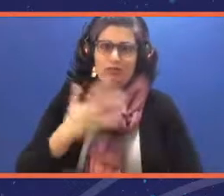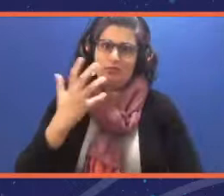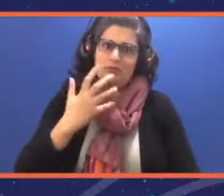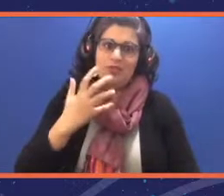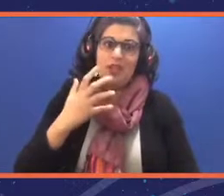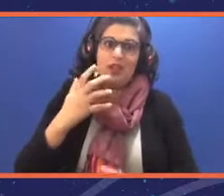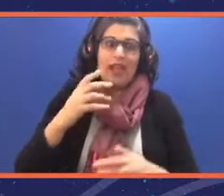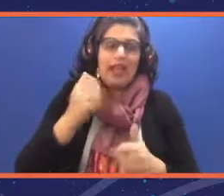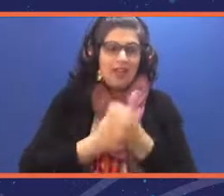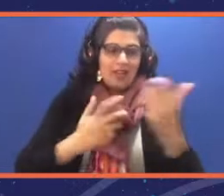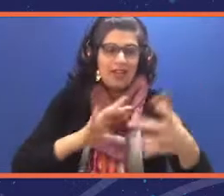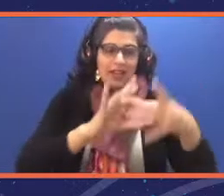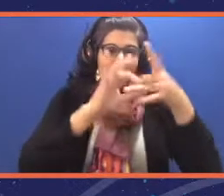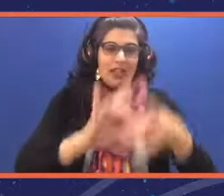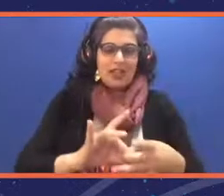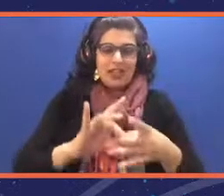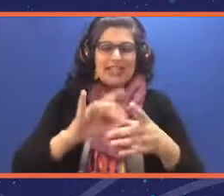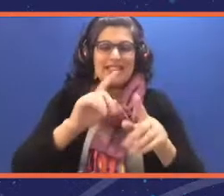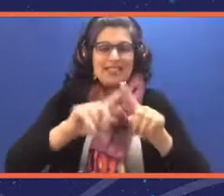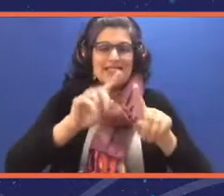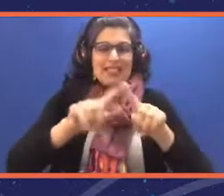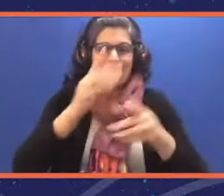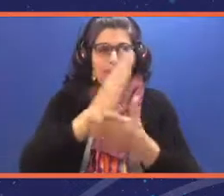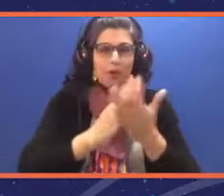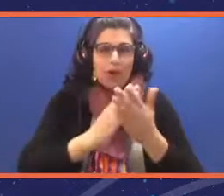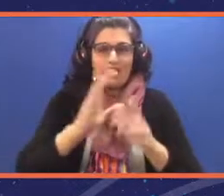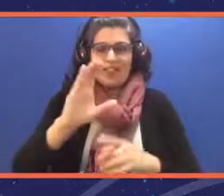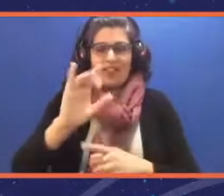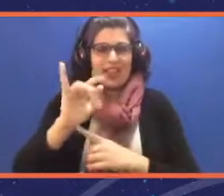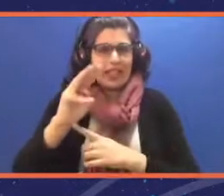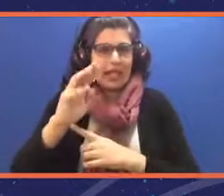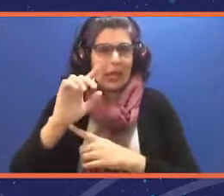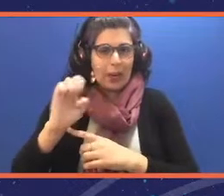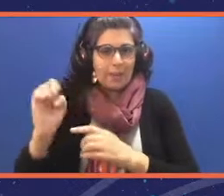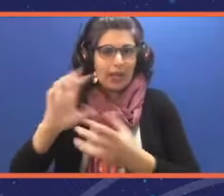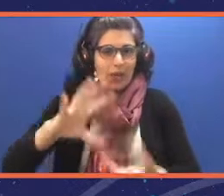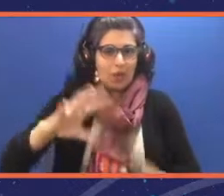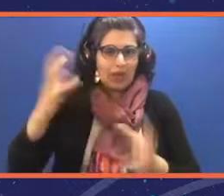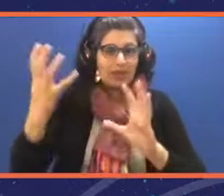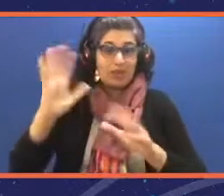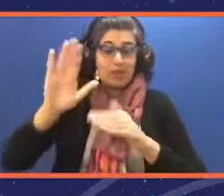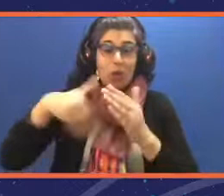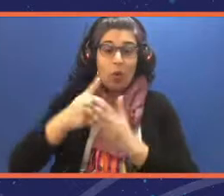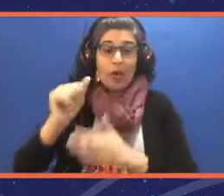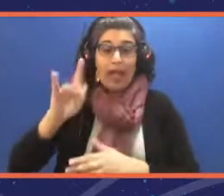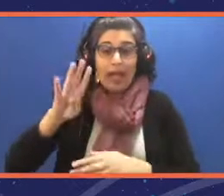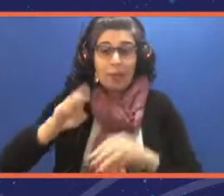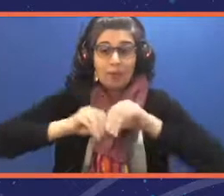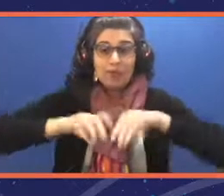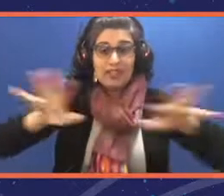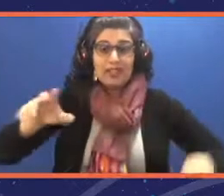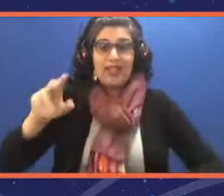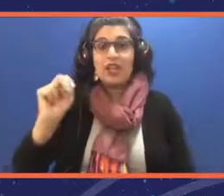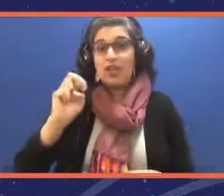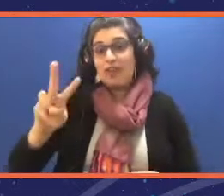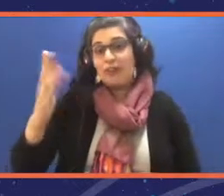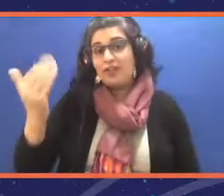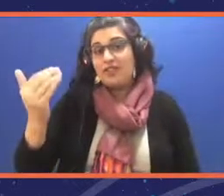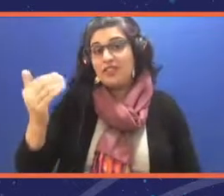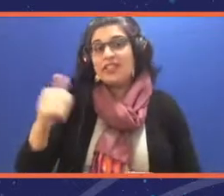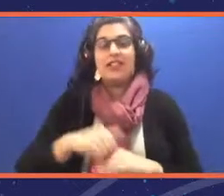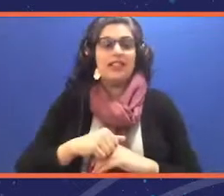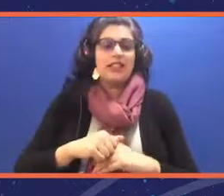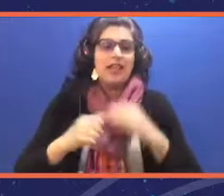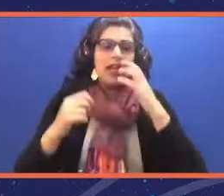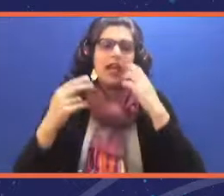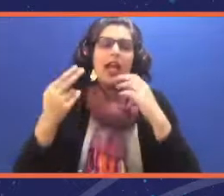different aspect of the climate crisis. And then, so the whole album is coming out November 15th. It's 20 short form songs. I use short